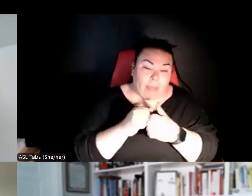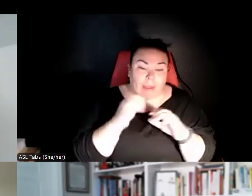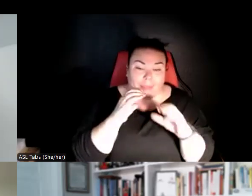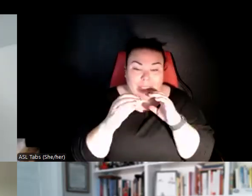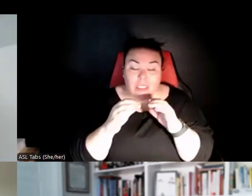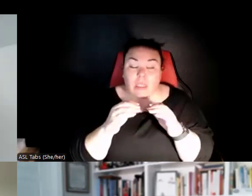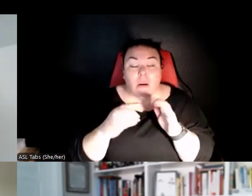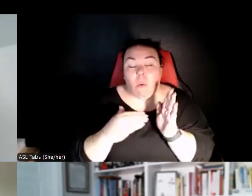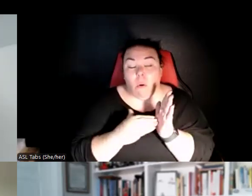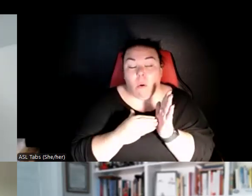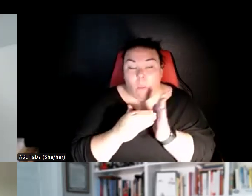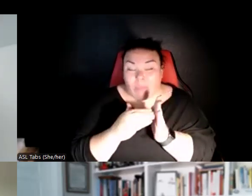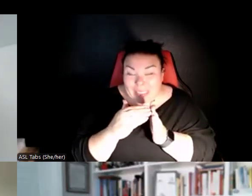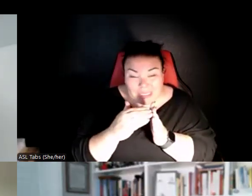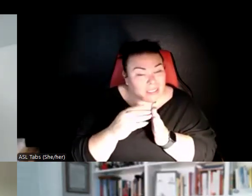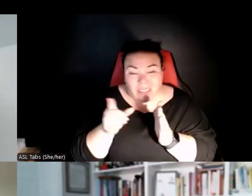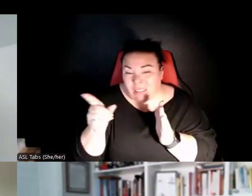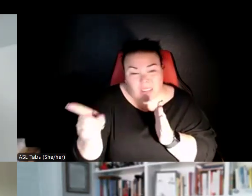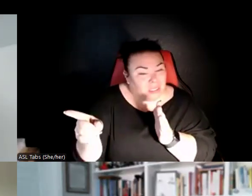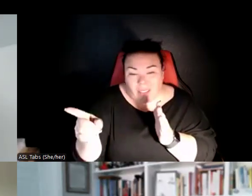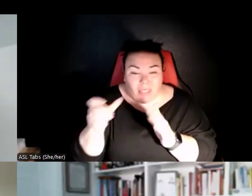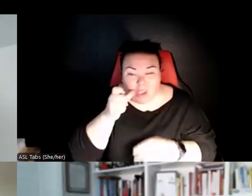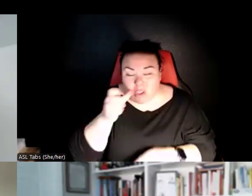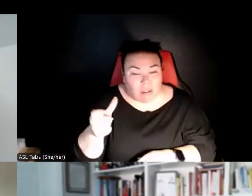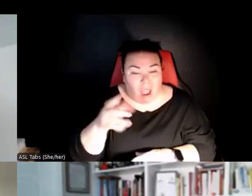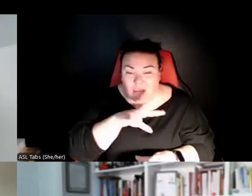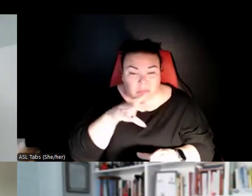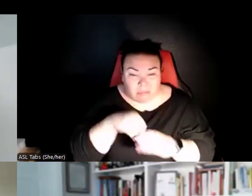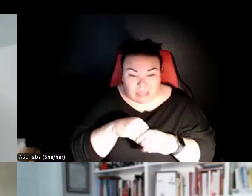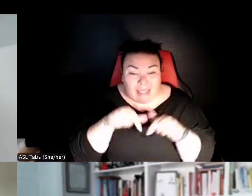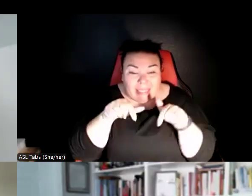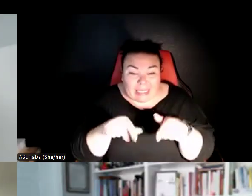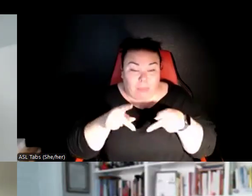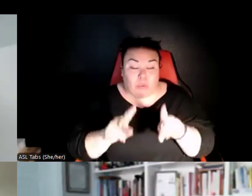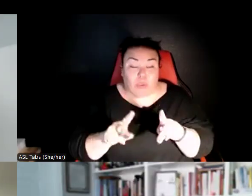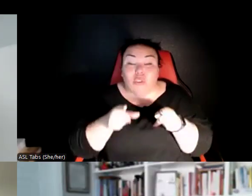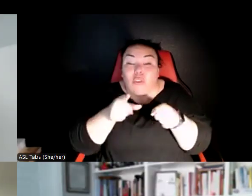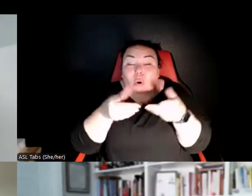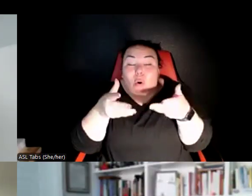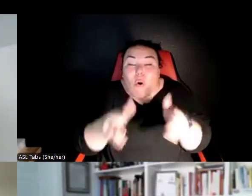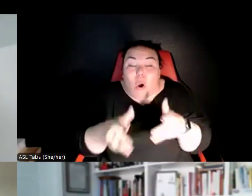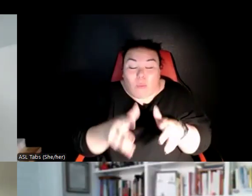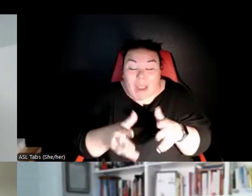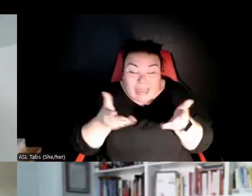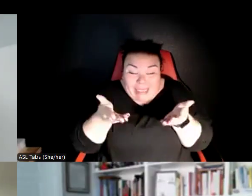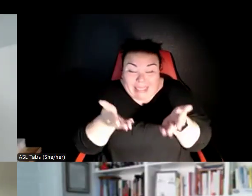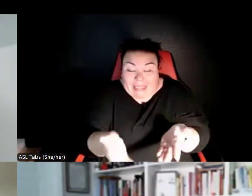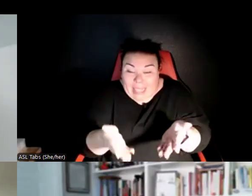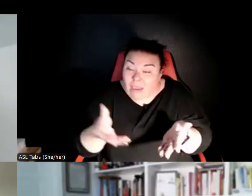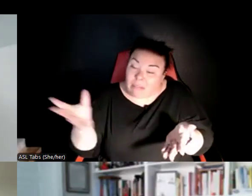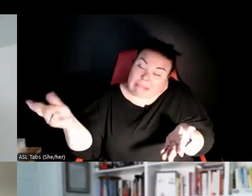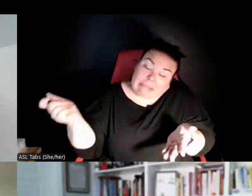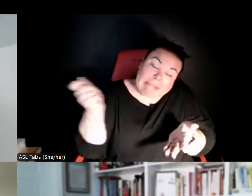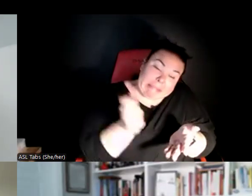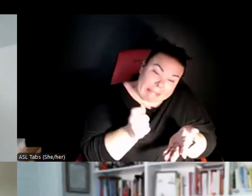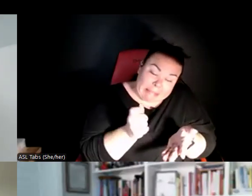is really, this is an opportunity. You're already there. Embrace them, bring them along with you, help